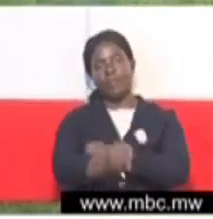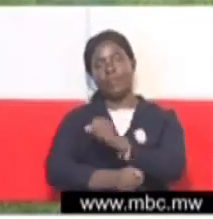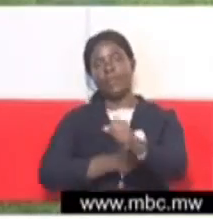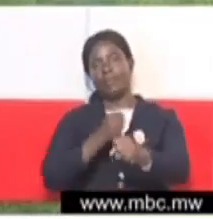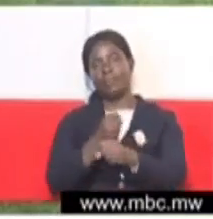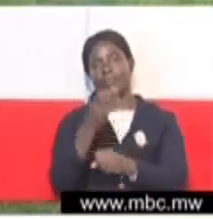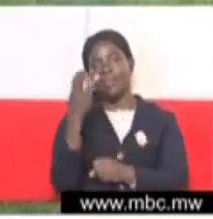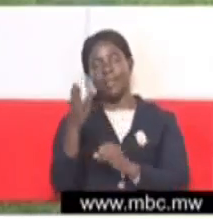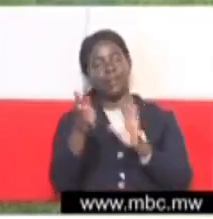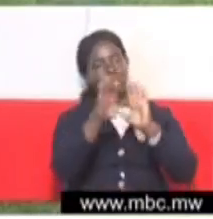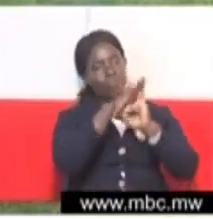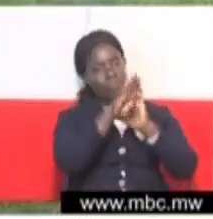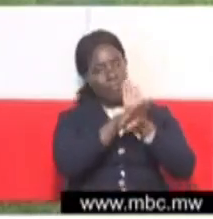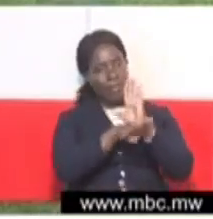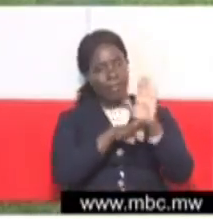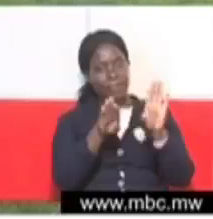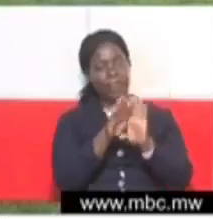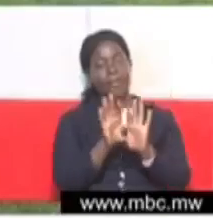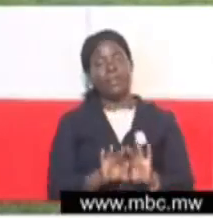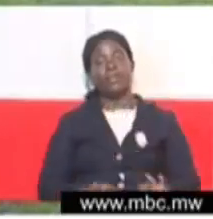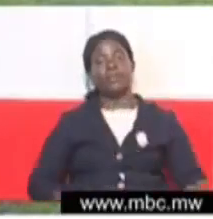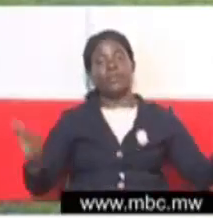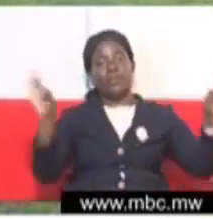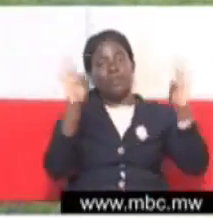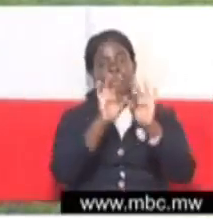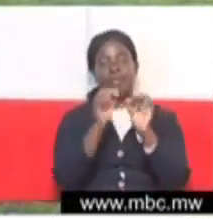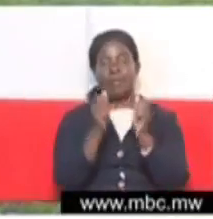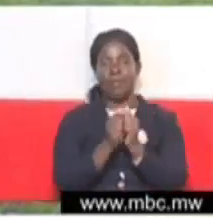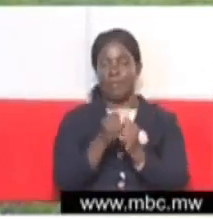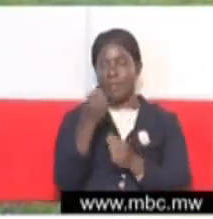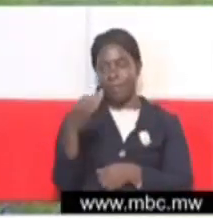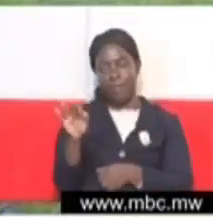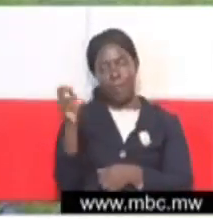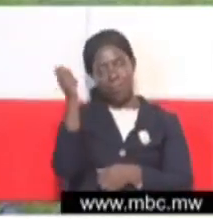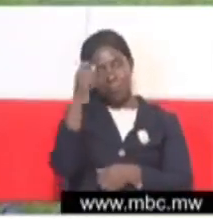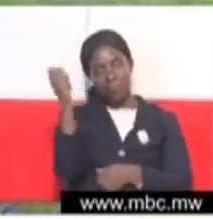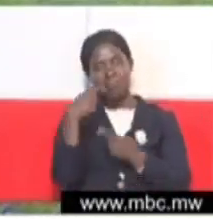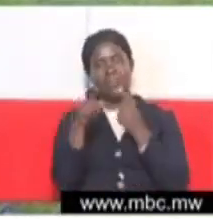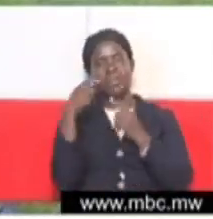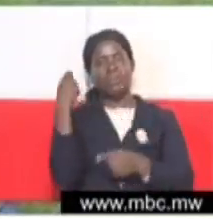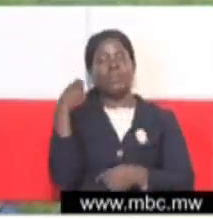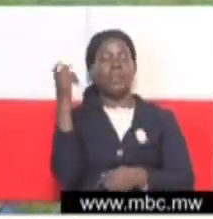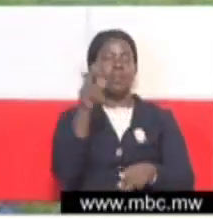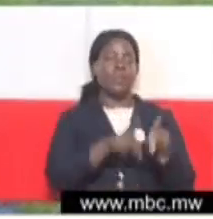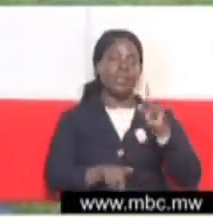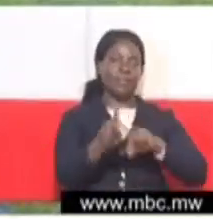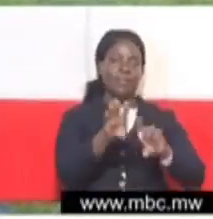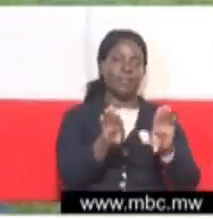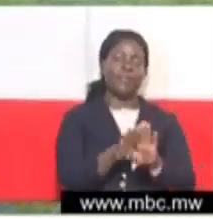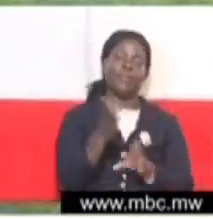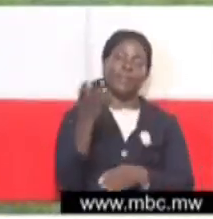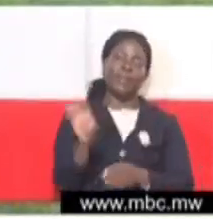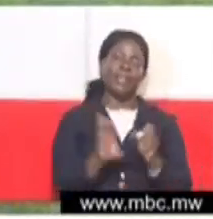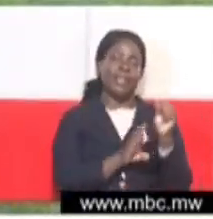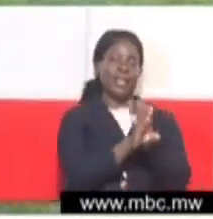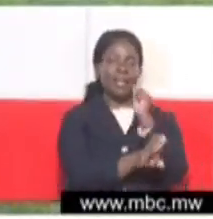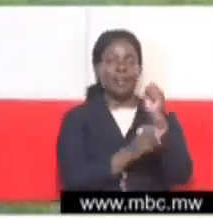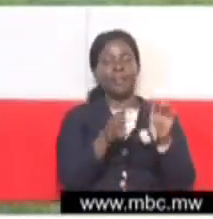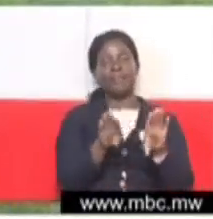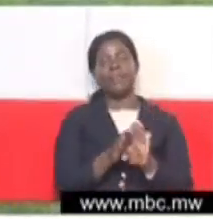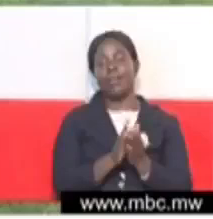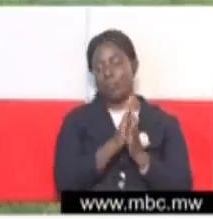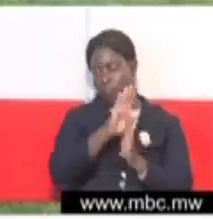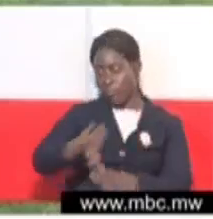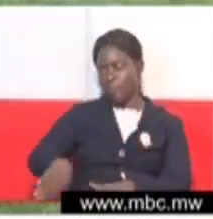program. So it was very crucial for the president and Malawi to participate just like the other countries, so that we don't miss